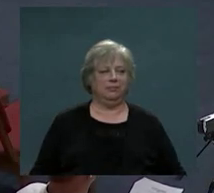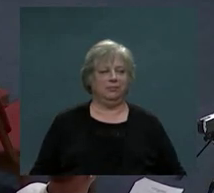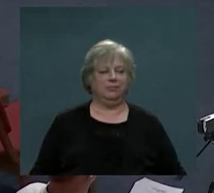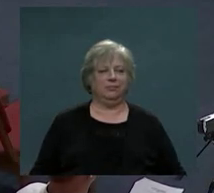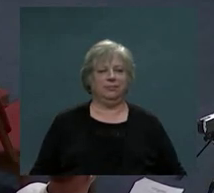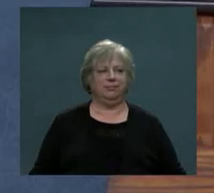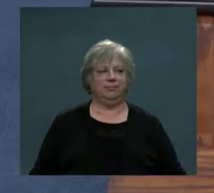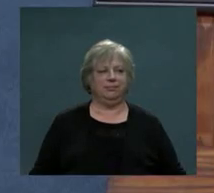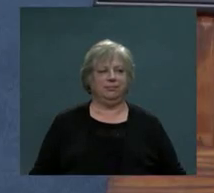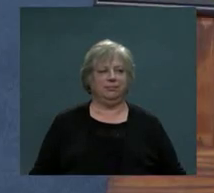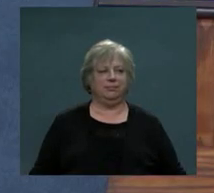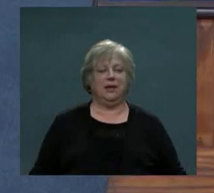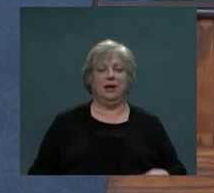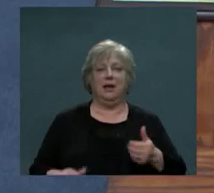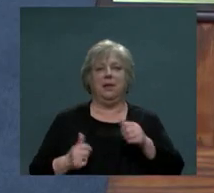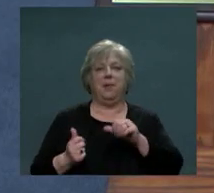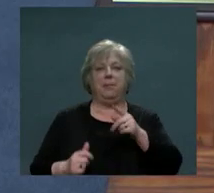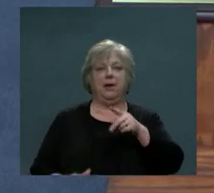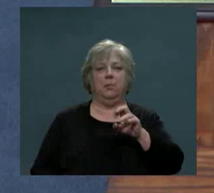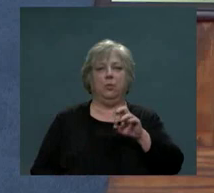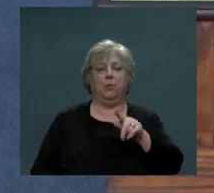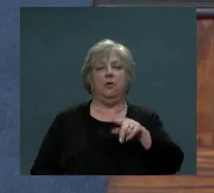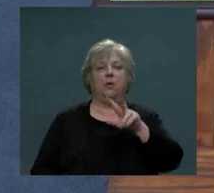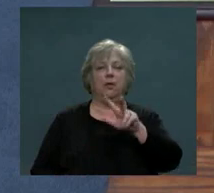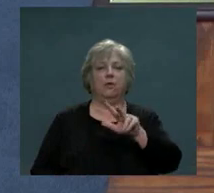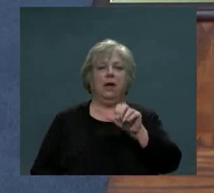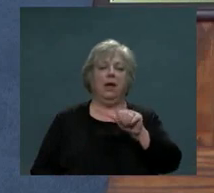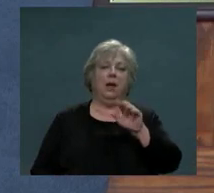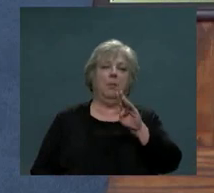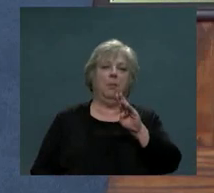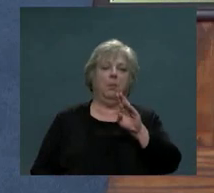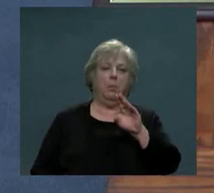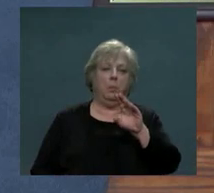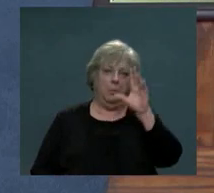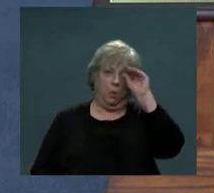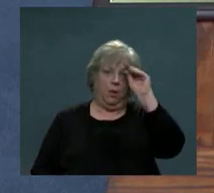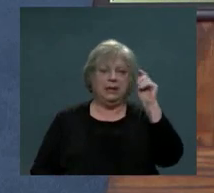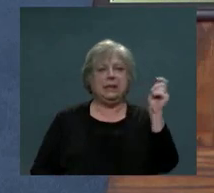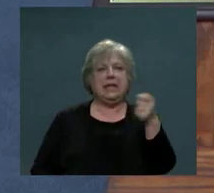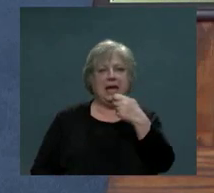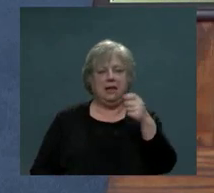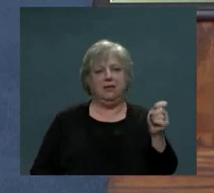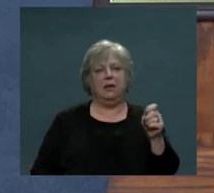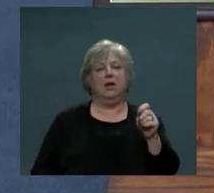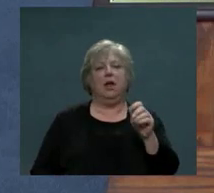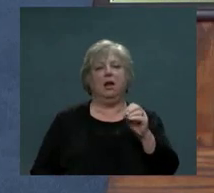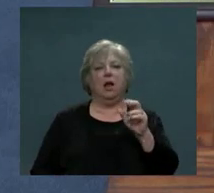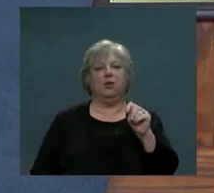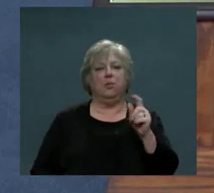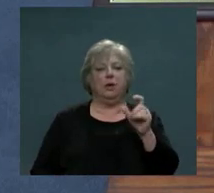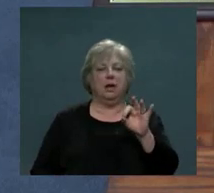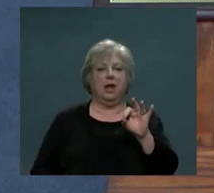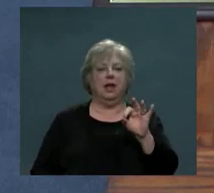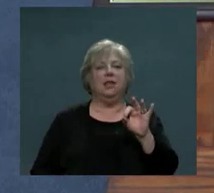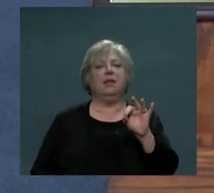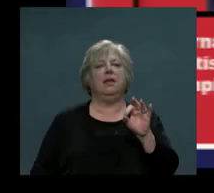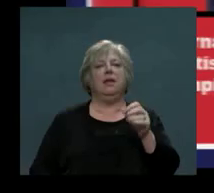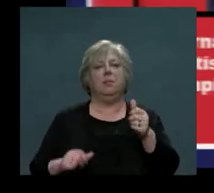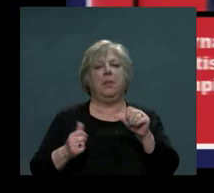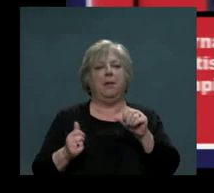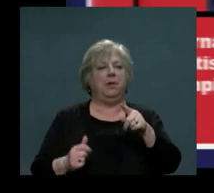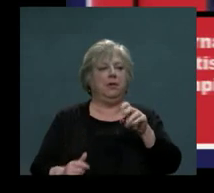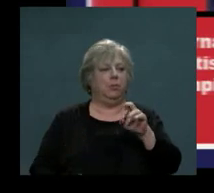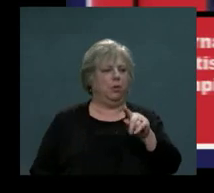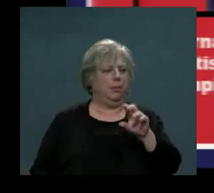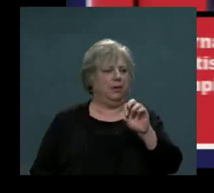So next up, the Baptist Preparatory 3A Boys Tennis. On October 9th, 2018, Seth Hernandez of Baptist